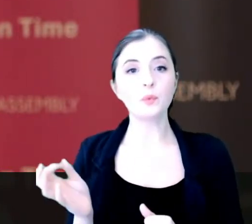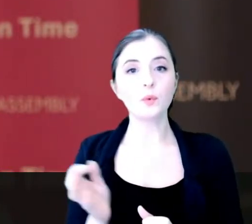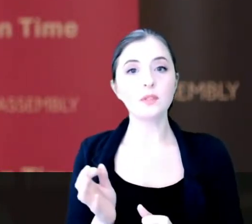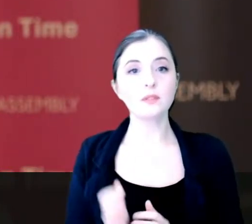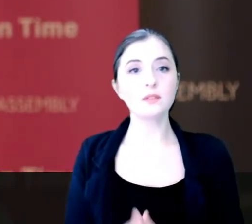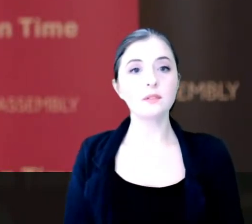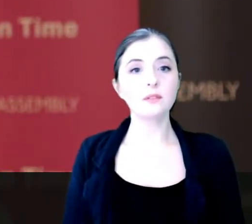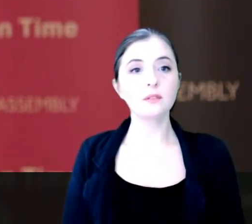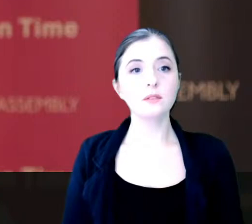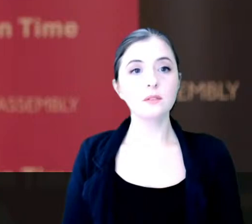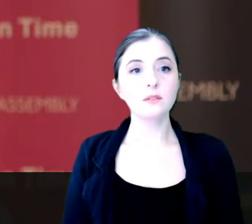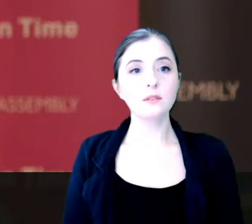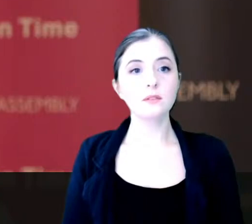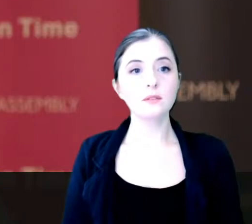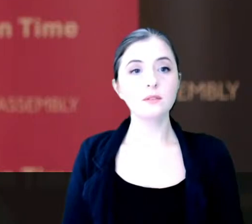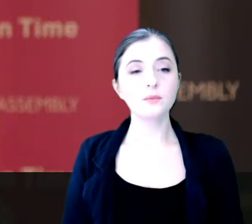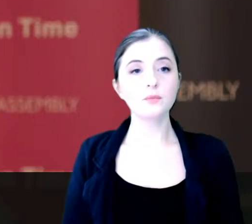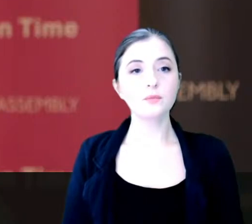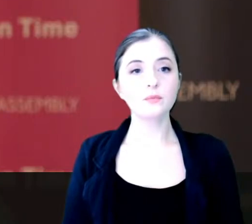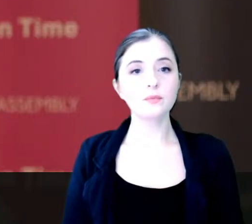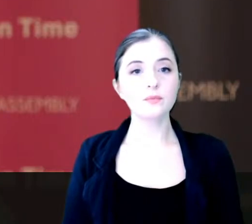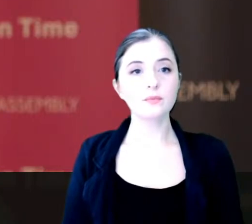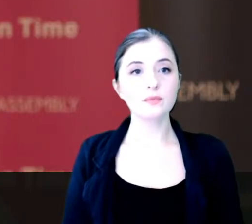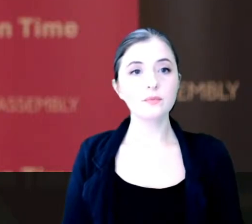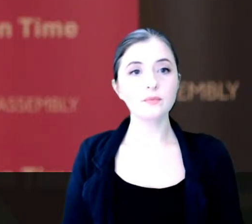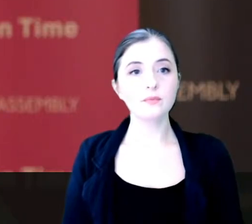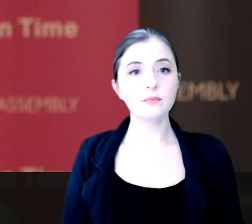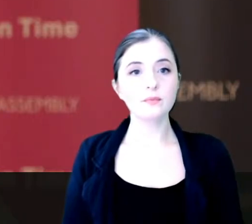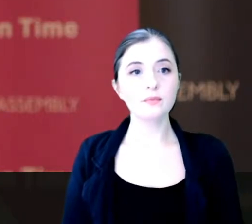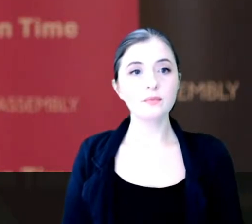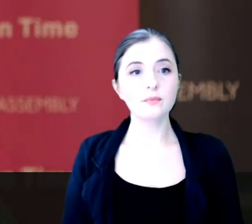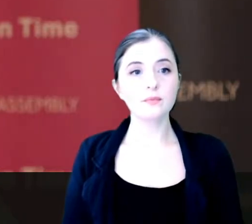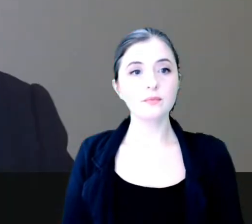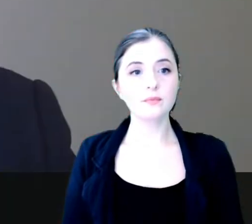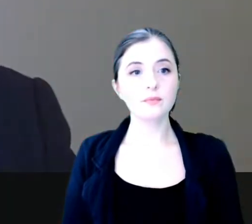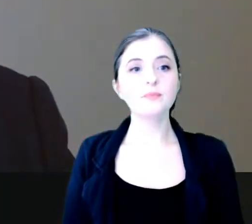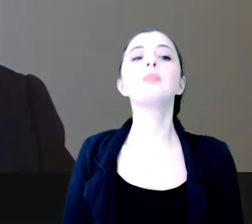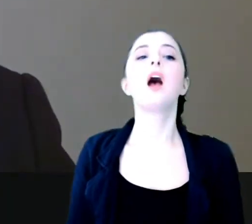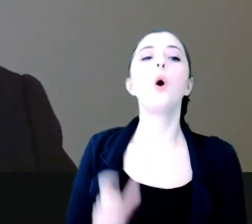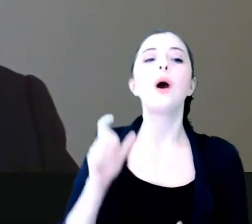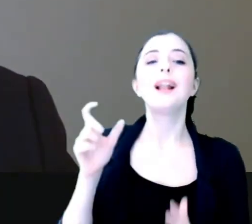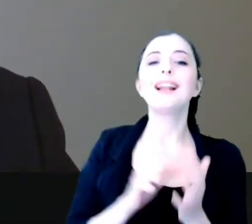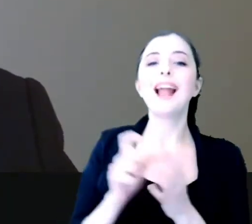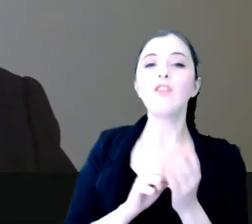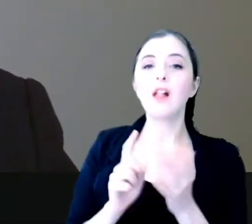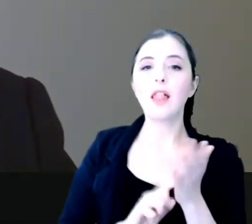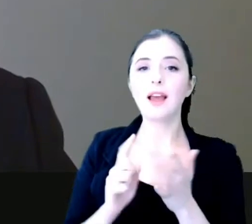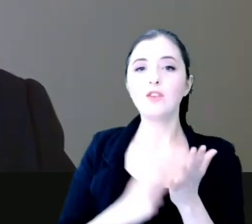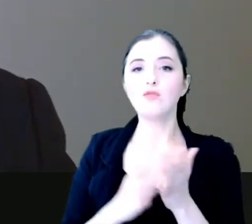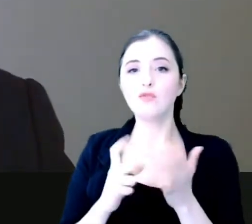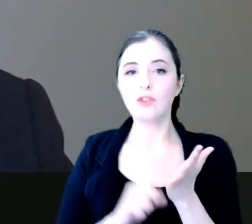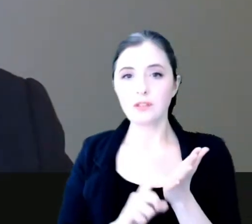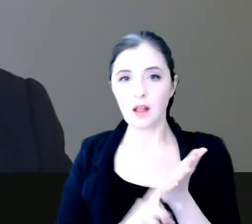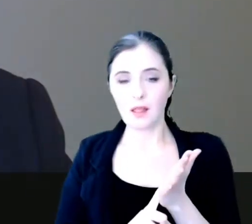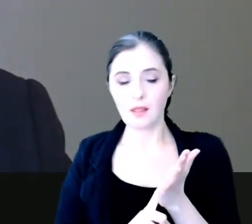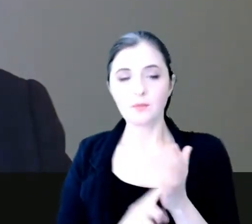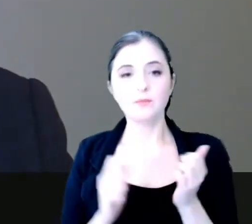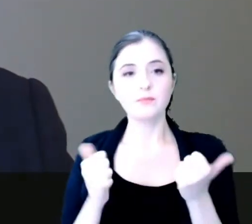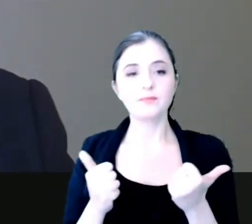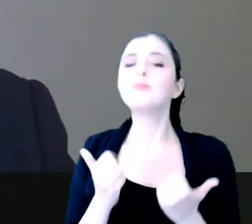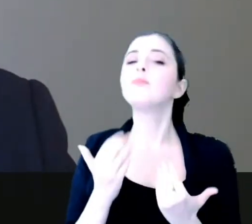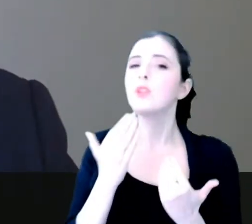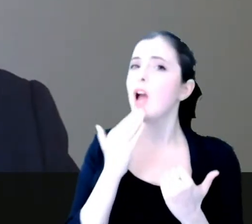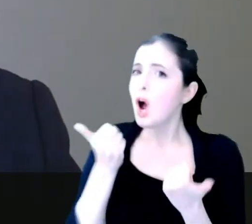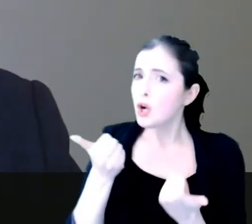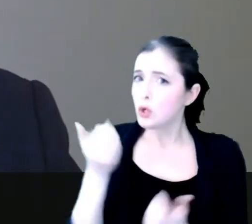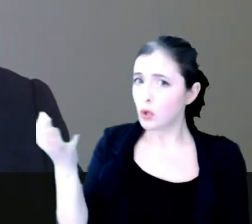Move on to the next question. Thank you. Thank you, Chair. Yes, really good question, Manos, and